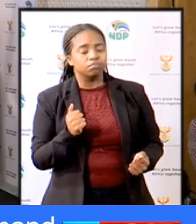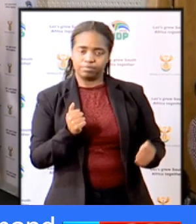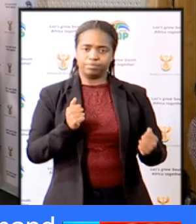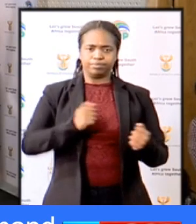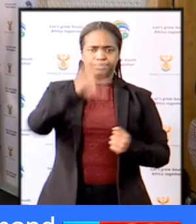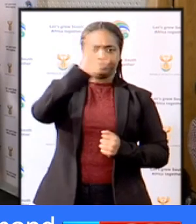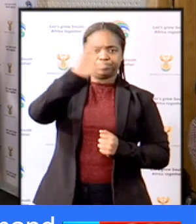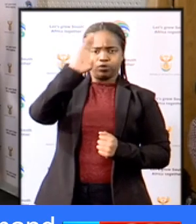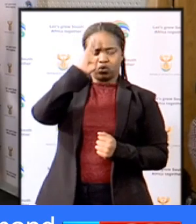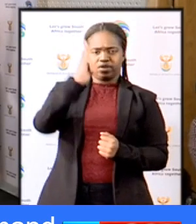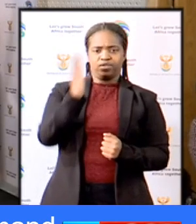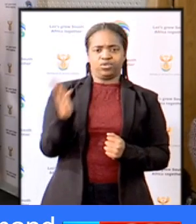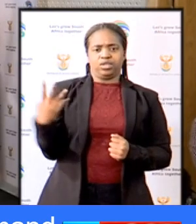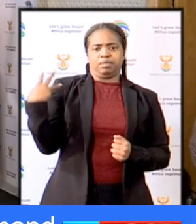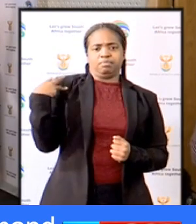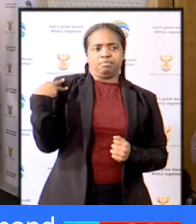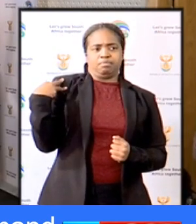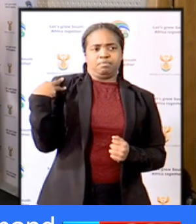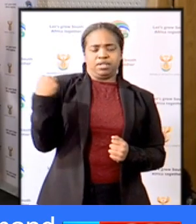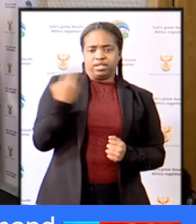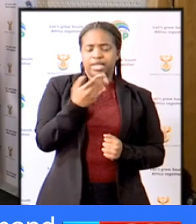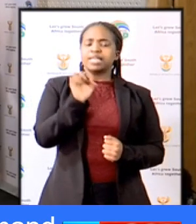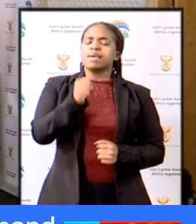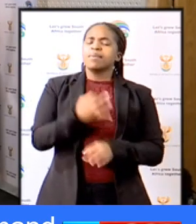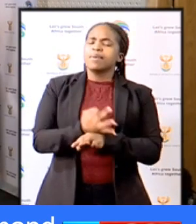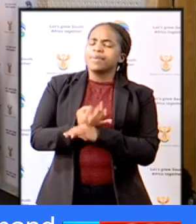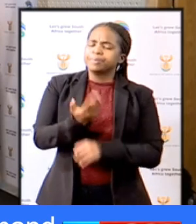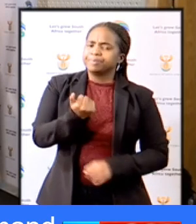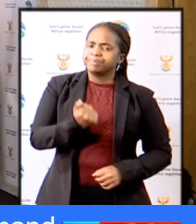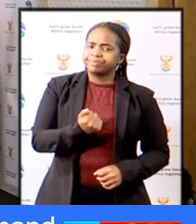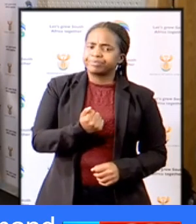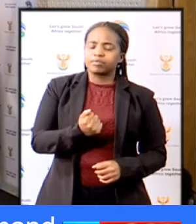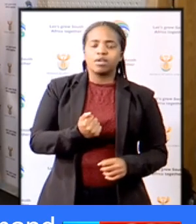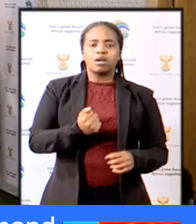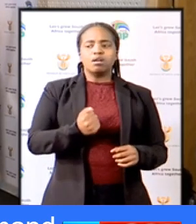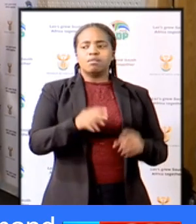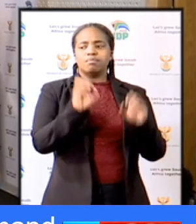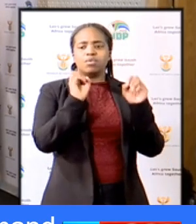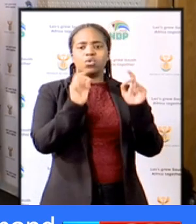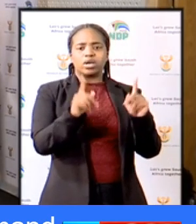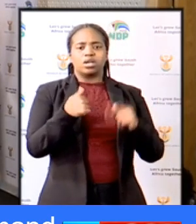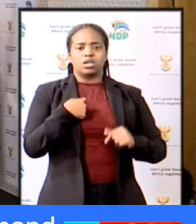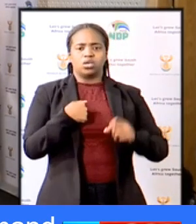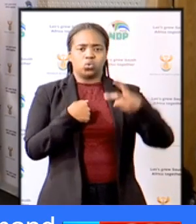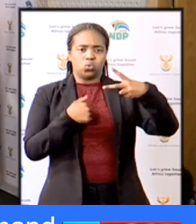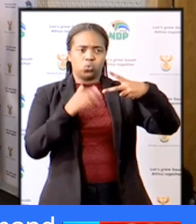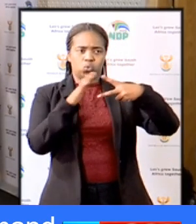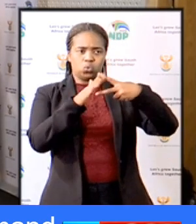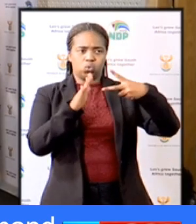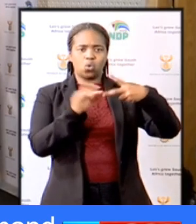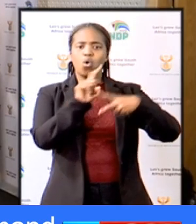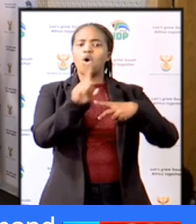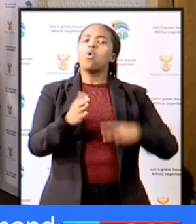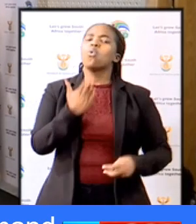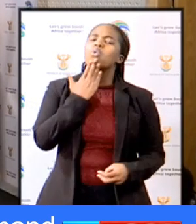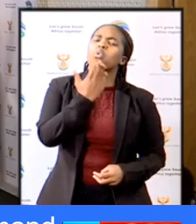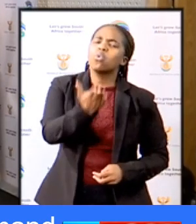Hi, good afternoon, Minister Mthembu. Yeah, Baba. Okay, I've got two questions. Who are